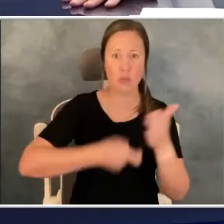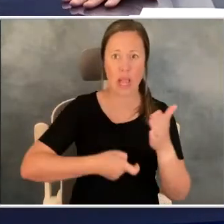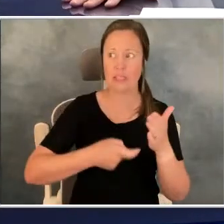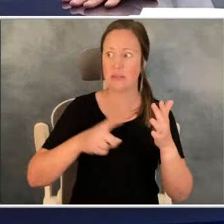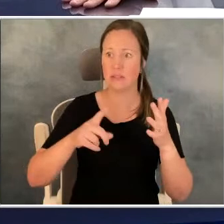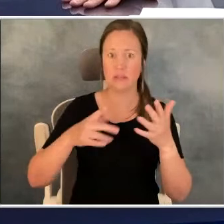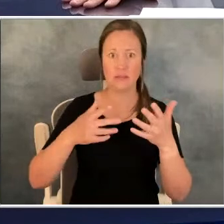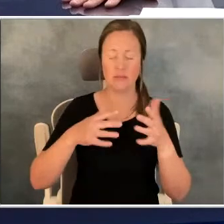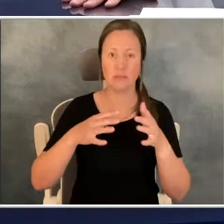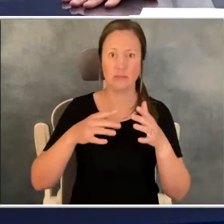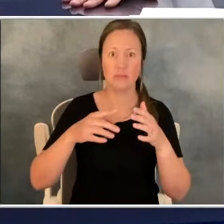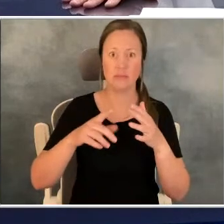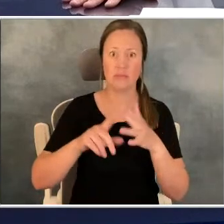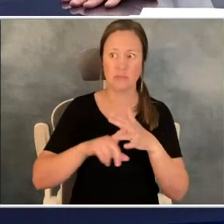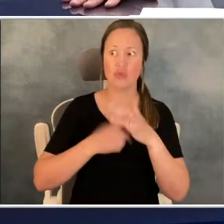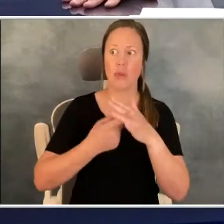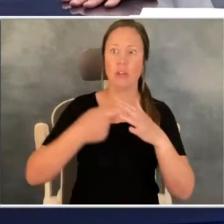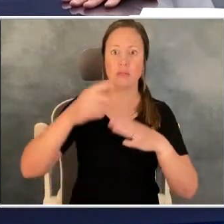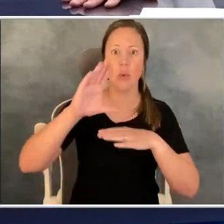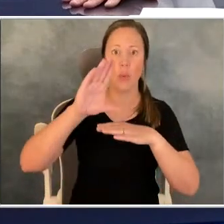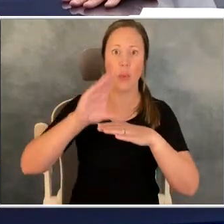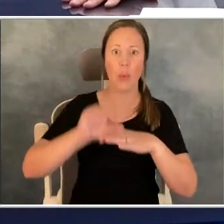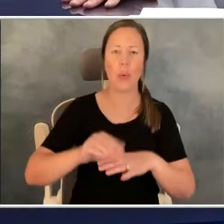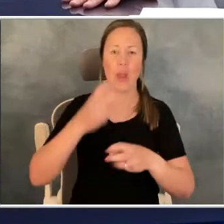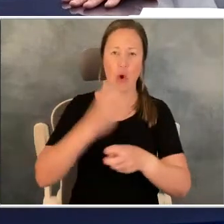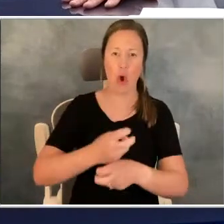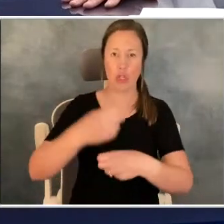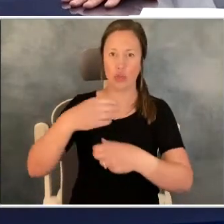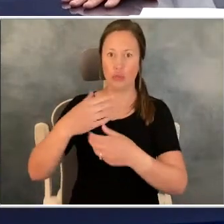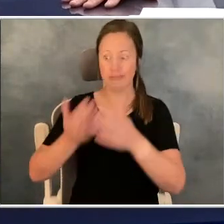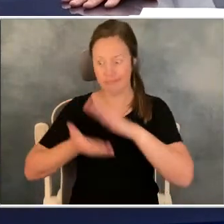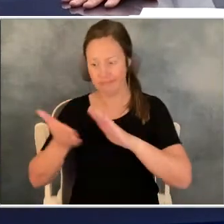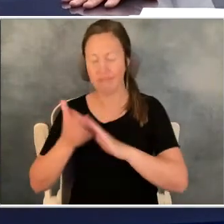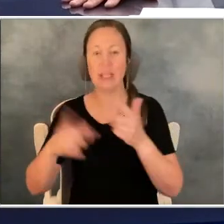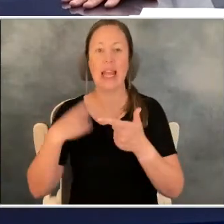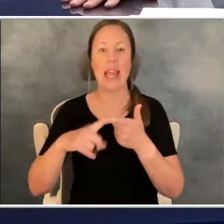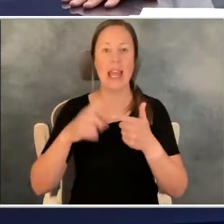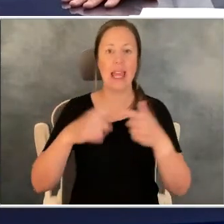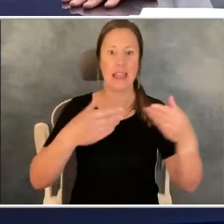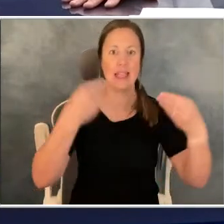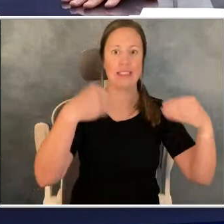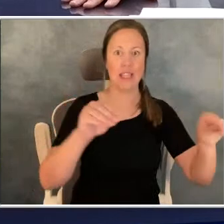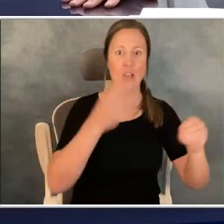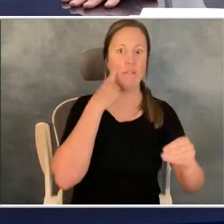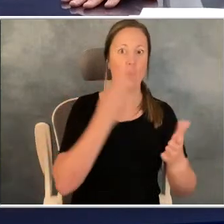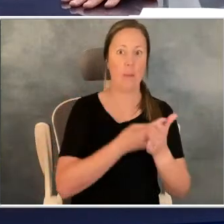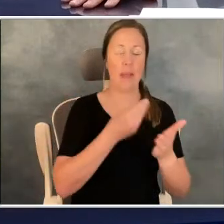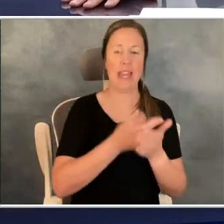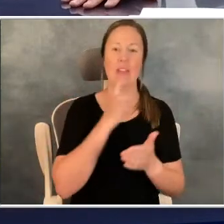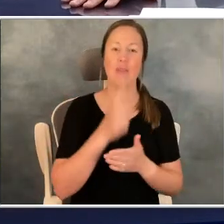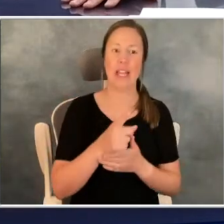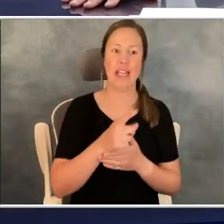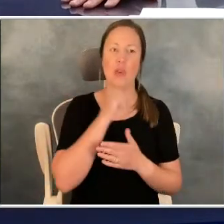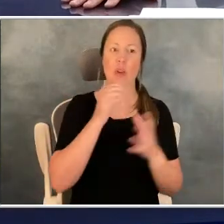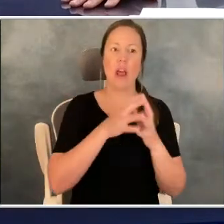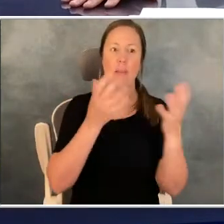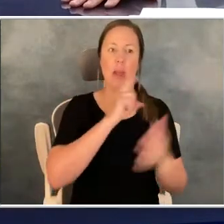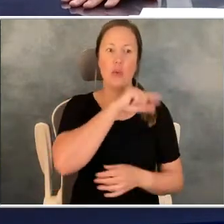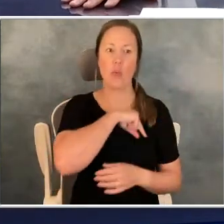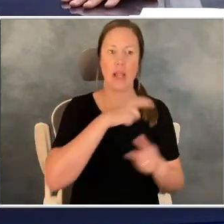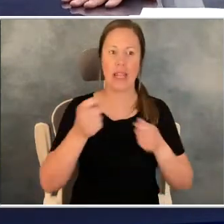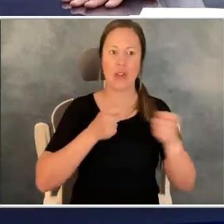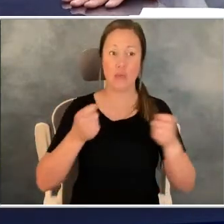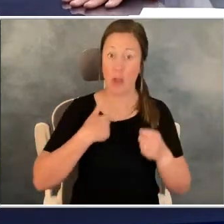to make that drug in the U.S. and still maintain a profit. So then they go overseas to be made, and then we don't have as much quality control. How did I do? Really